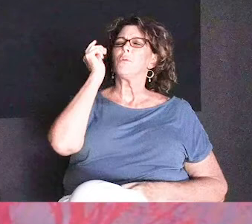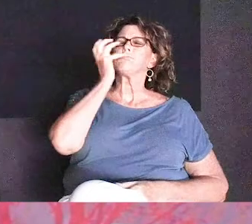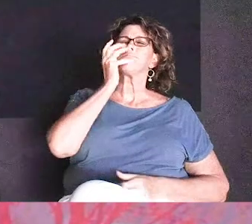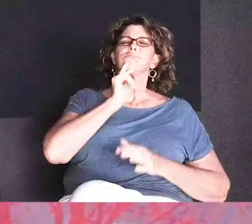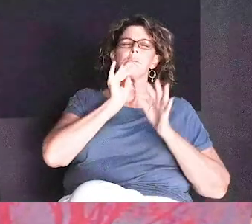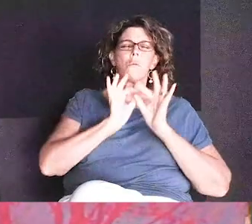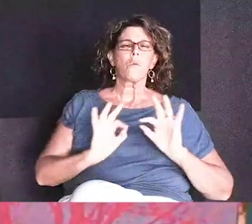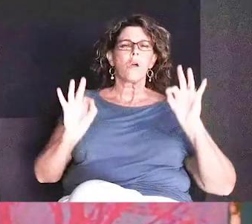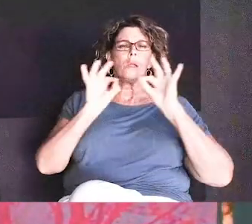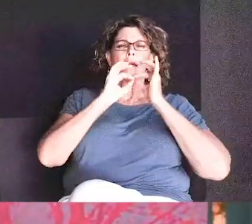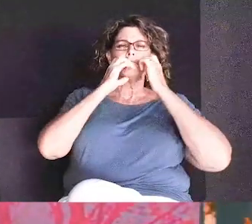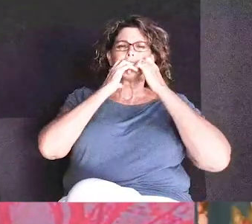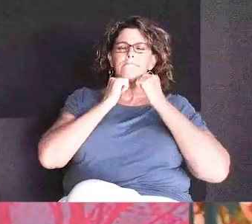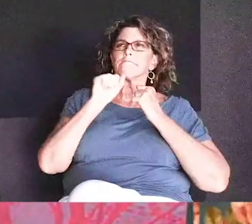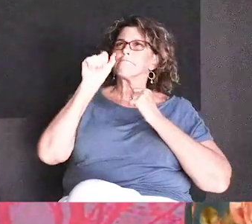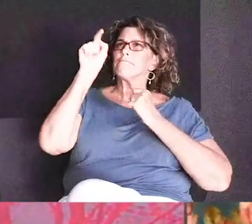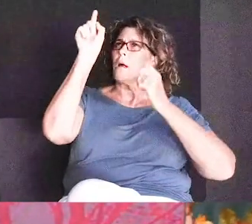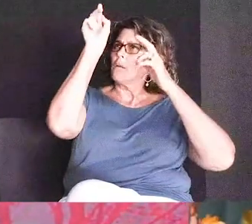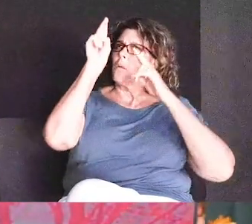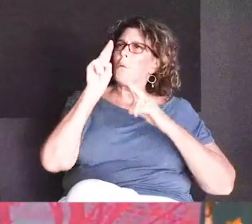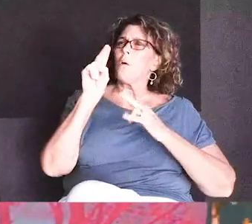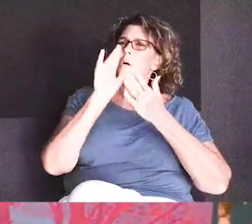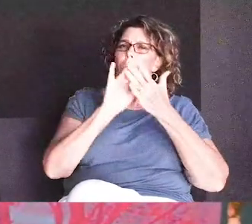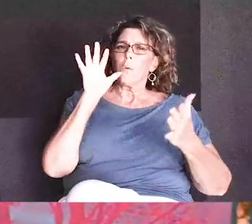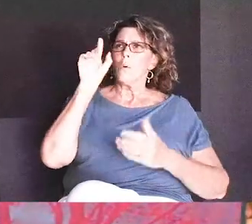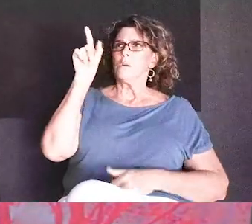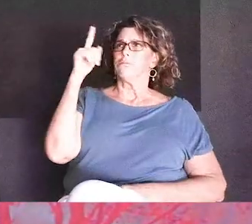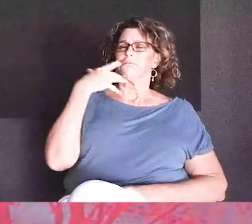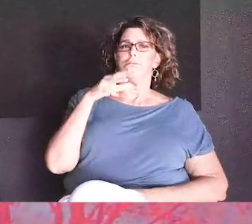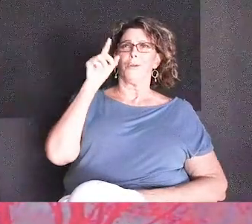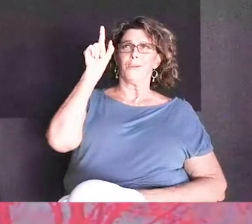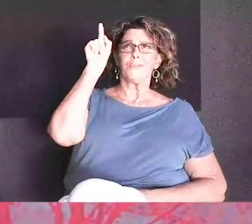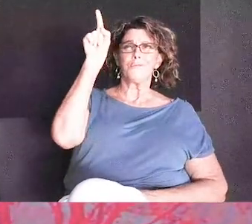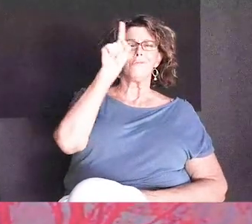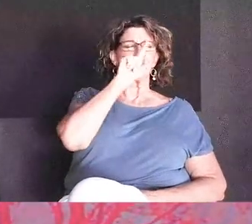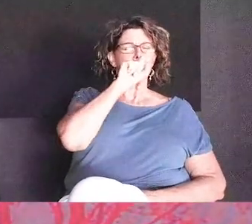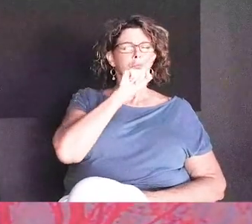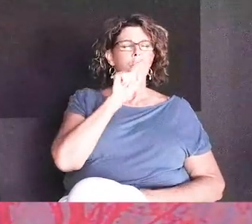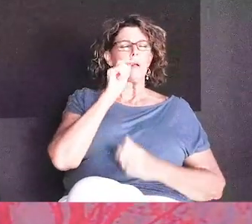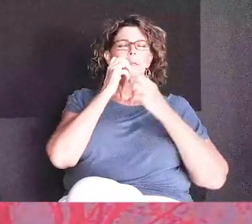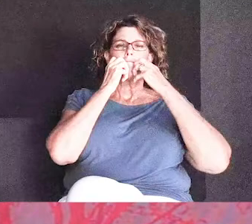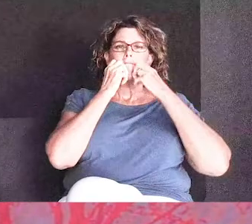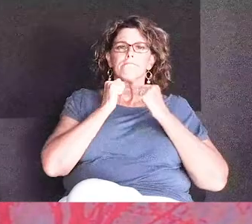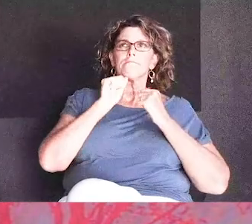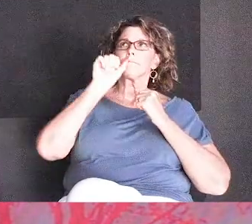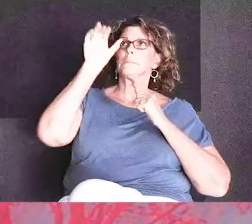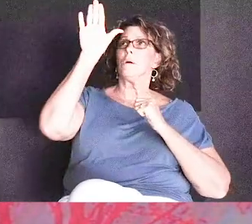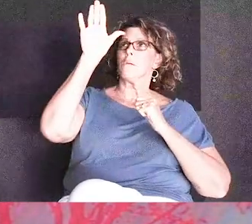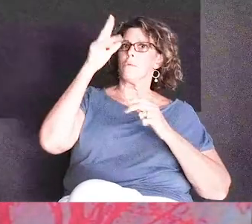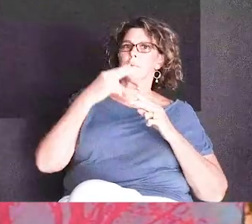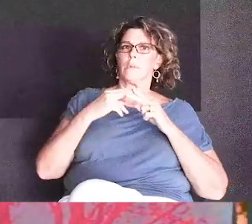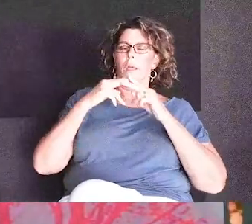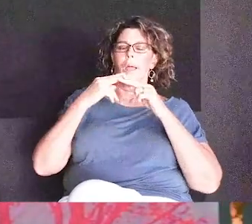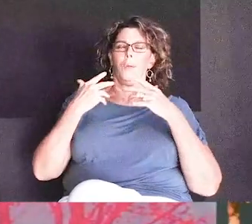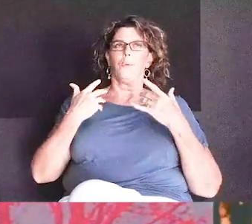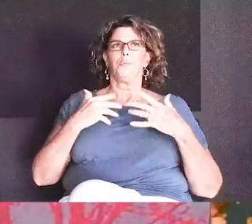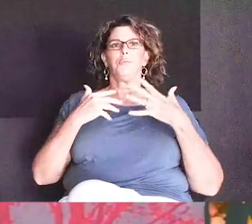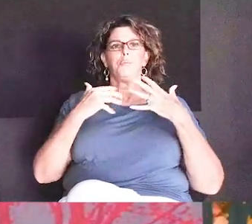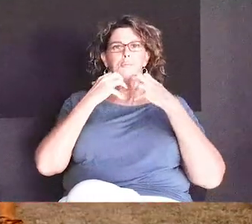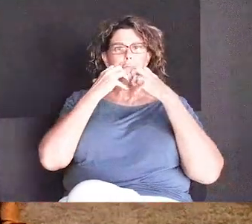all praise, of all honor, and all glory. And you are worthy of your name."